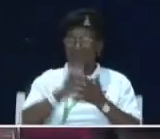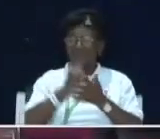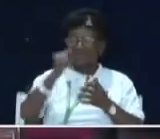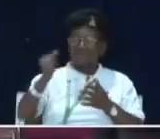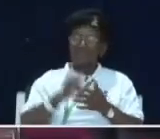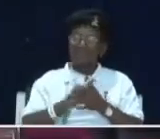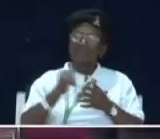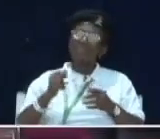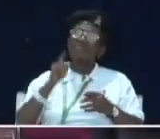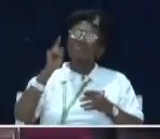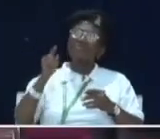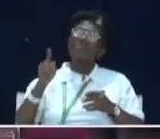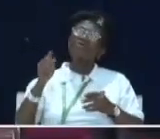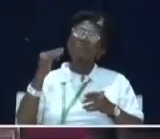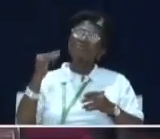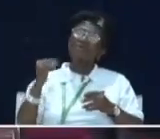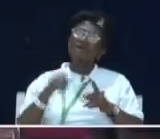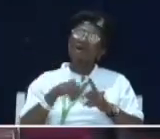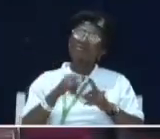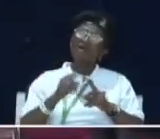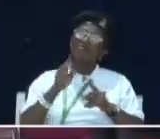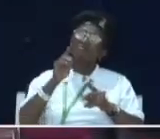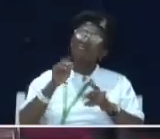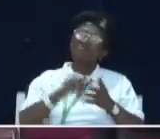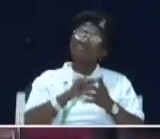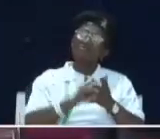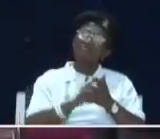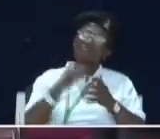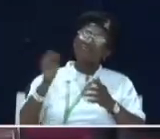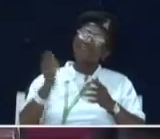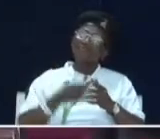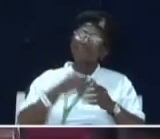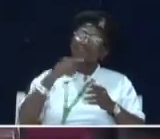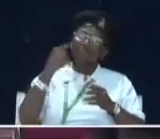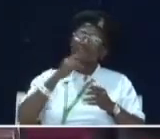Yeah. And what about those of us who are not firstborn?